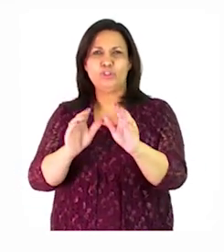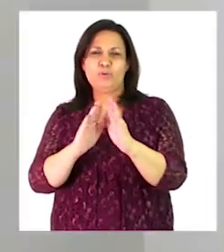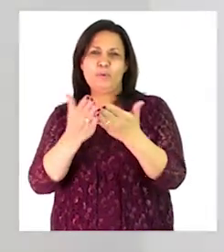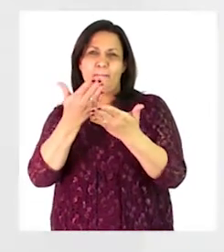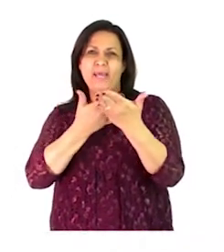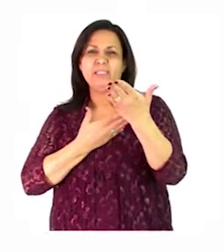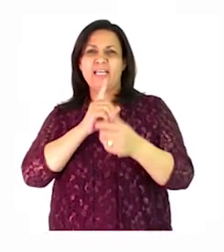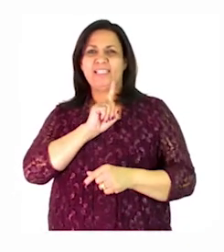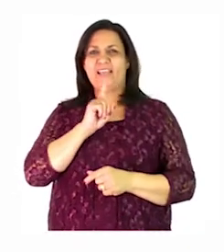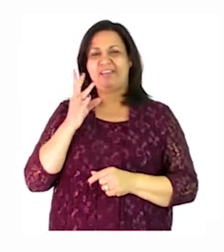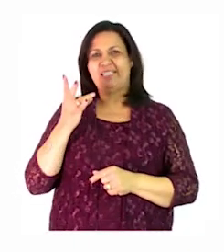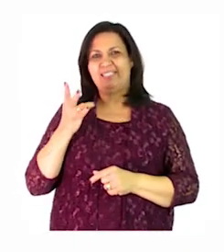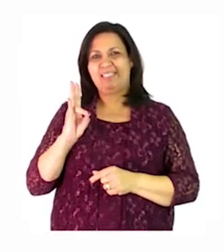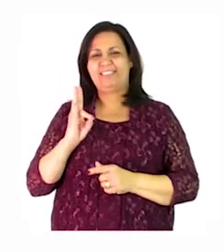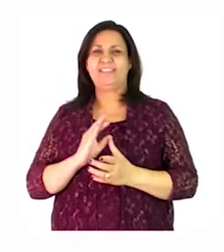17.